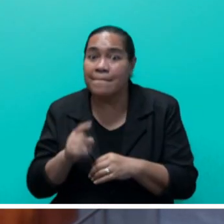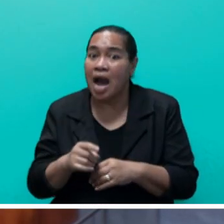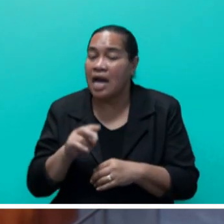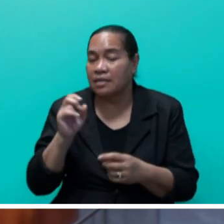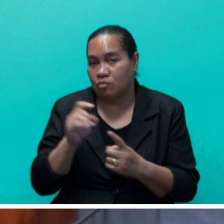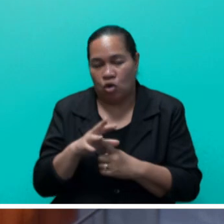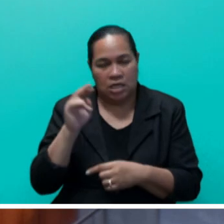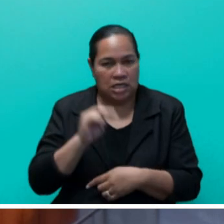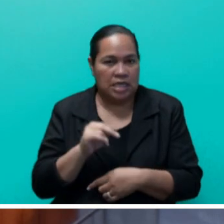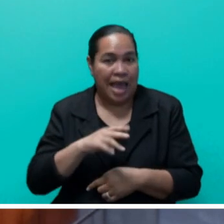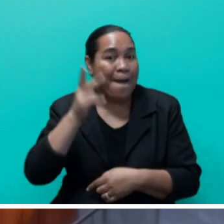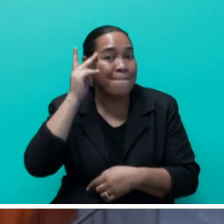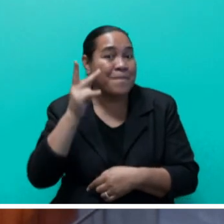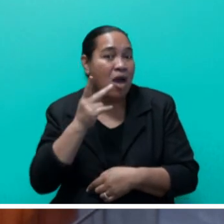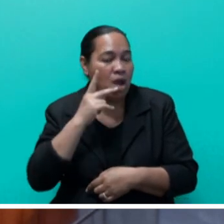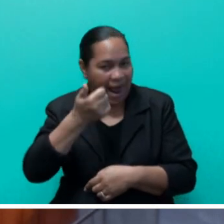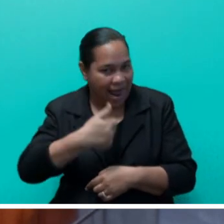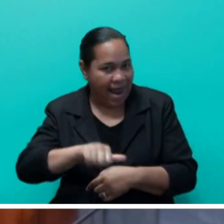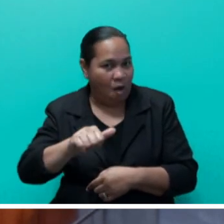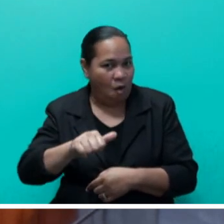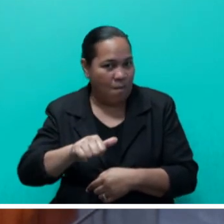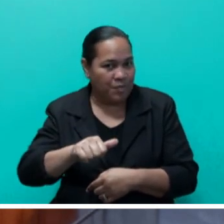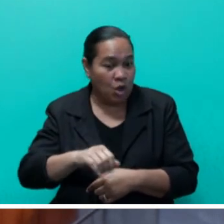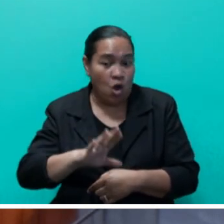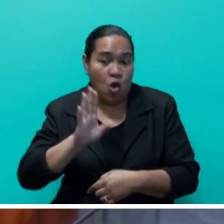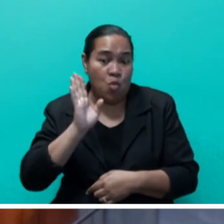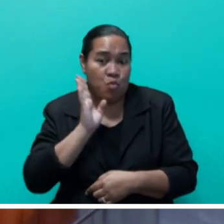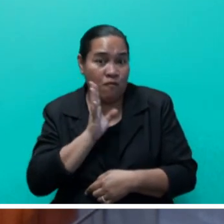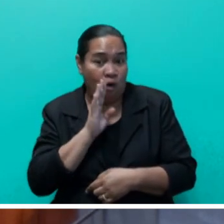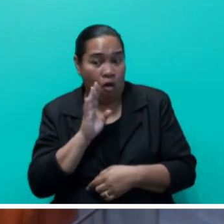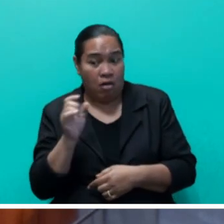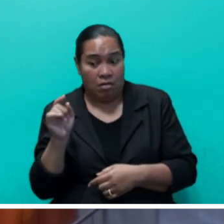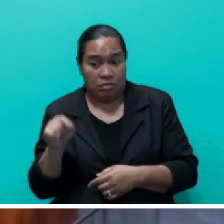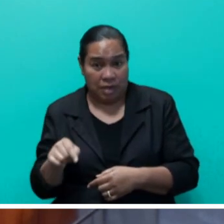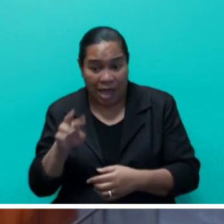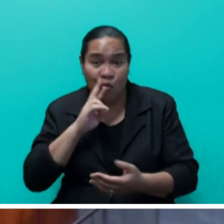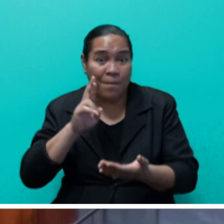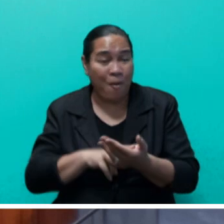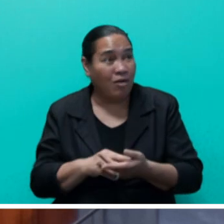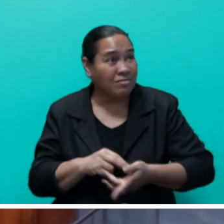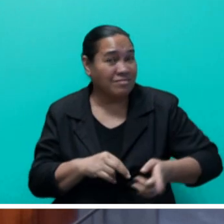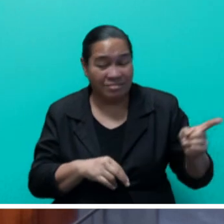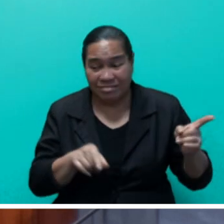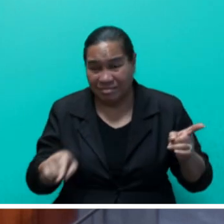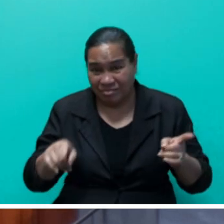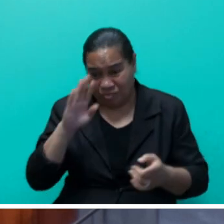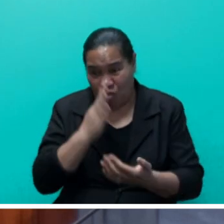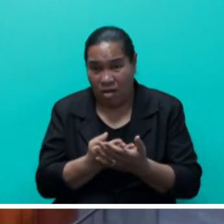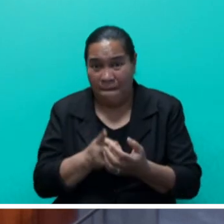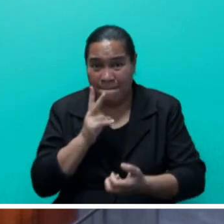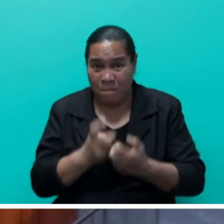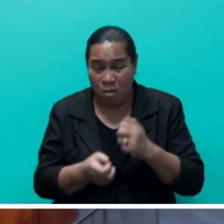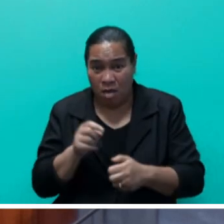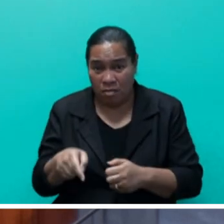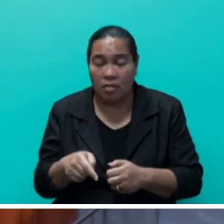school prior to registration of the cases with the district officers, and parents are present during